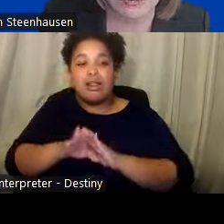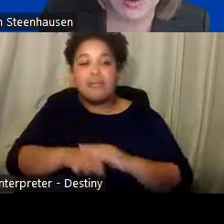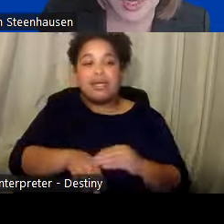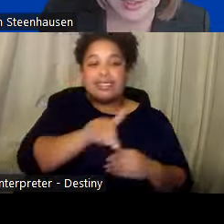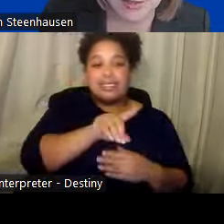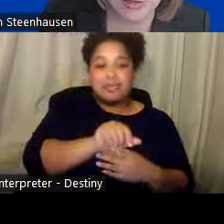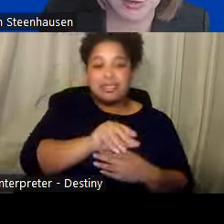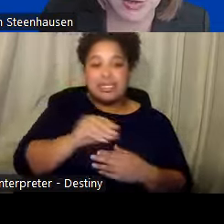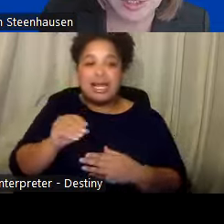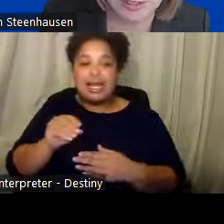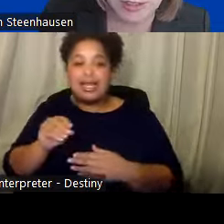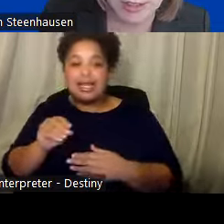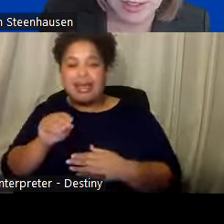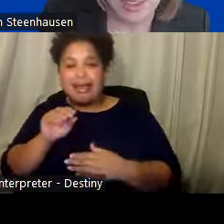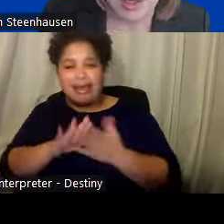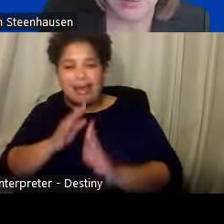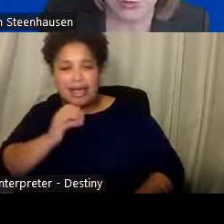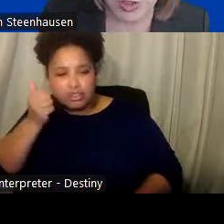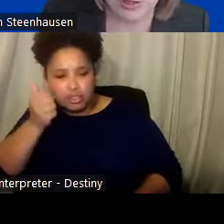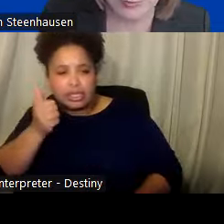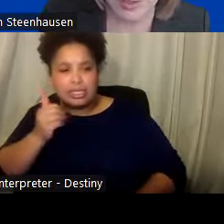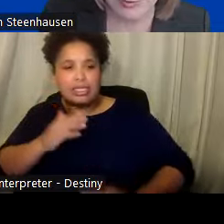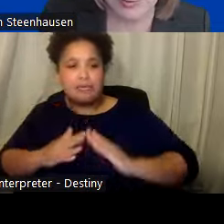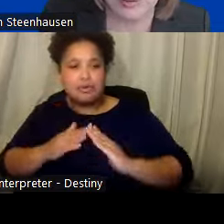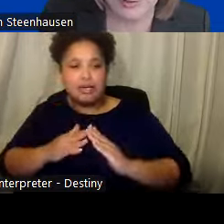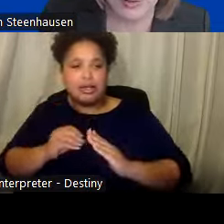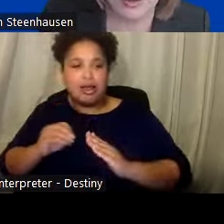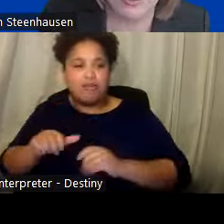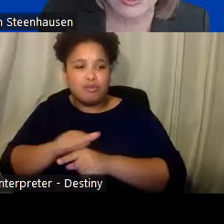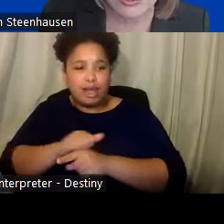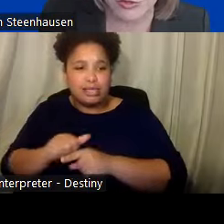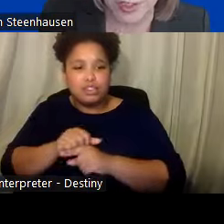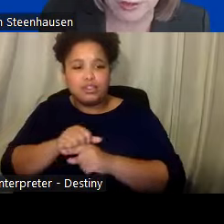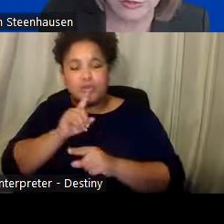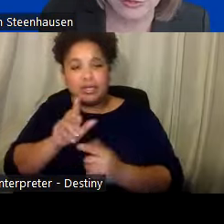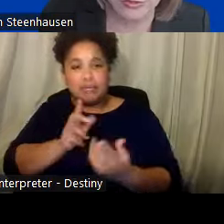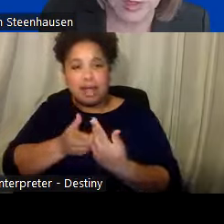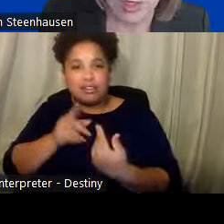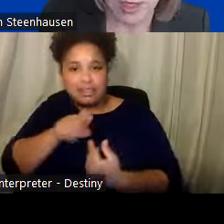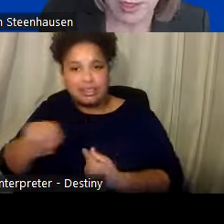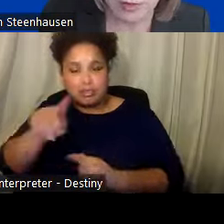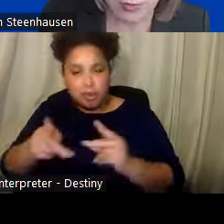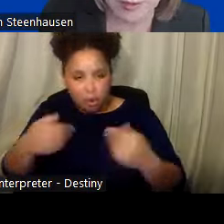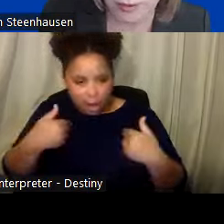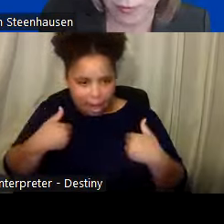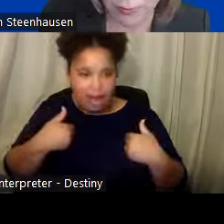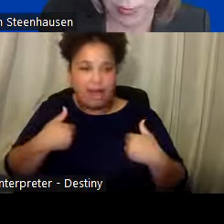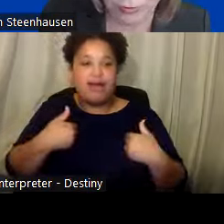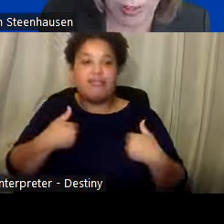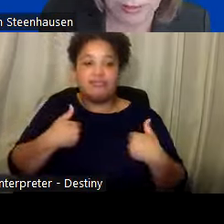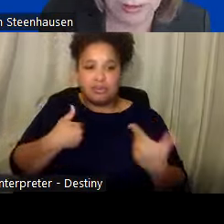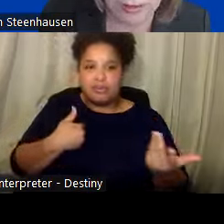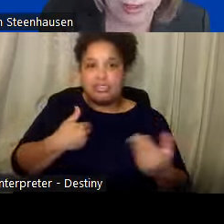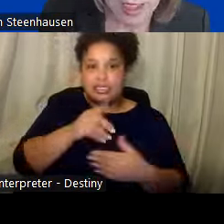community of practice to address the needs of older adults and people with disabilities, to do training, to identify